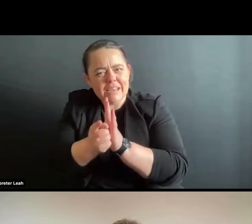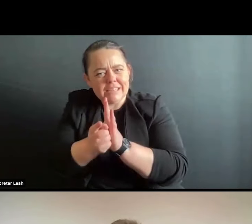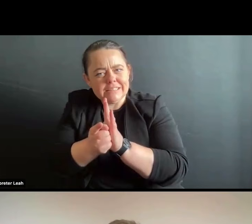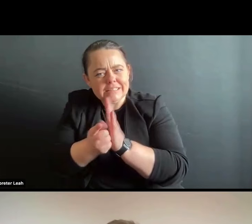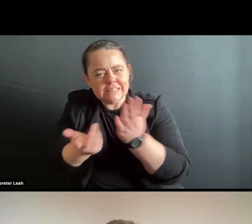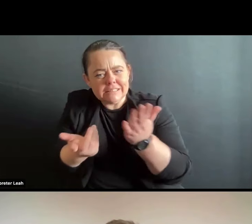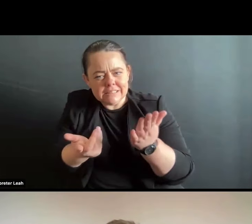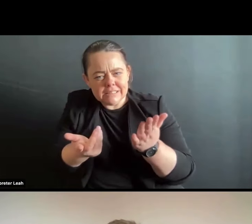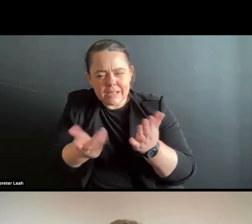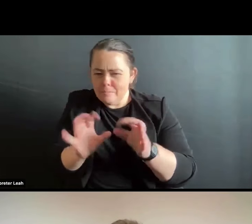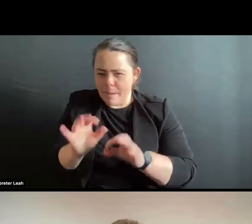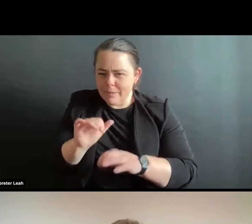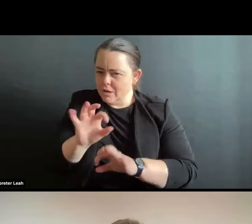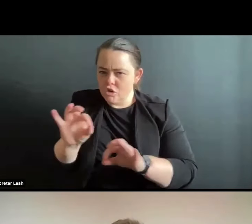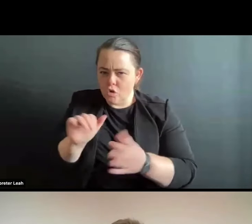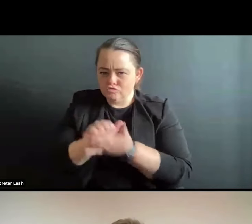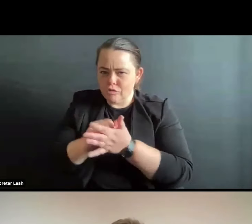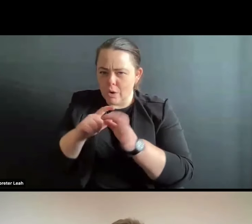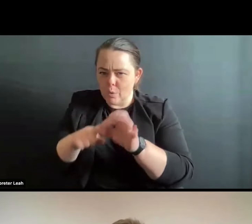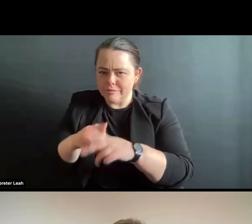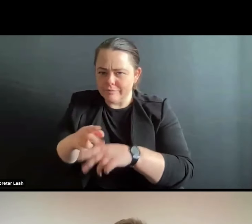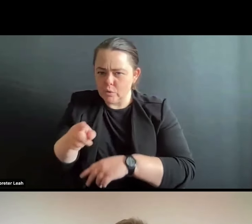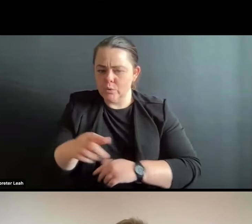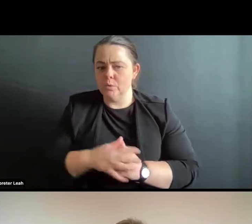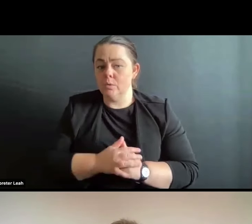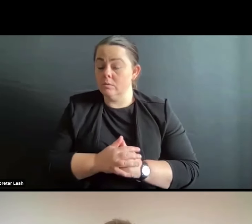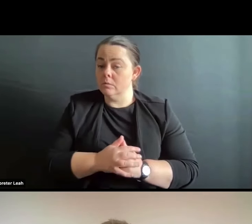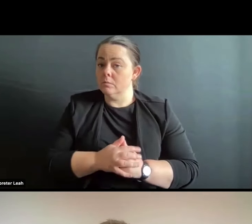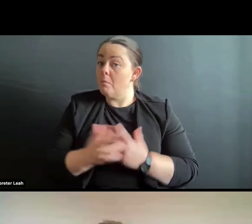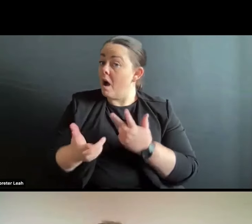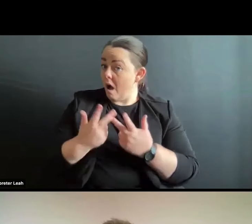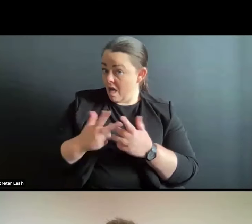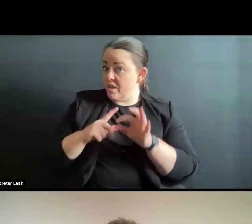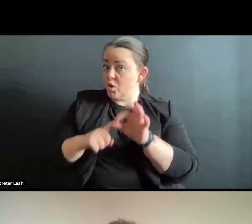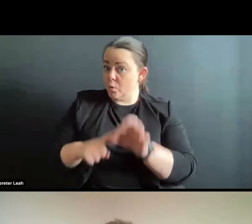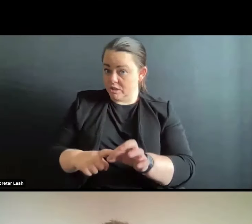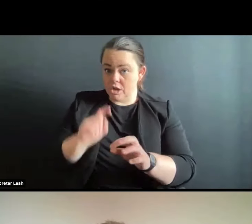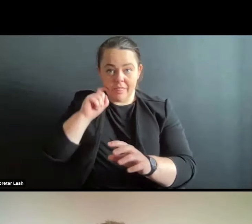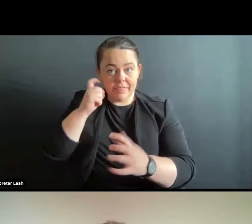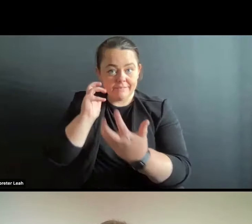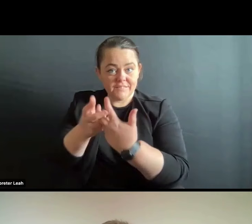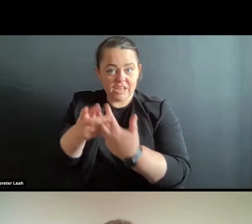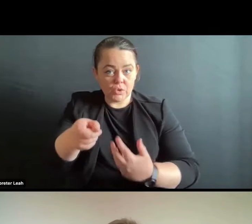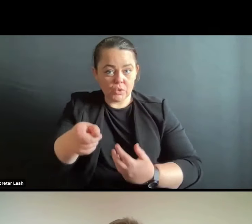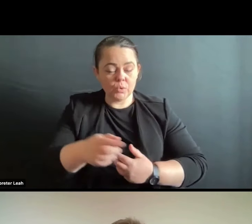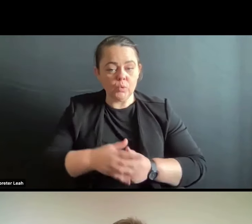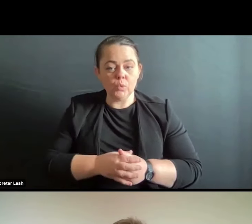you. There is a really quick question here, Peter, which is around given